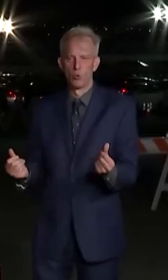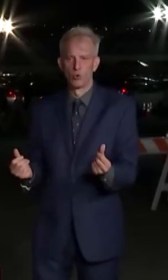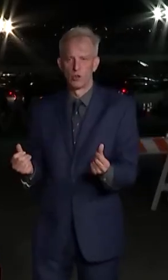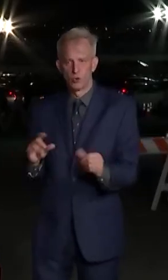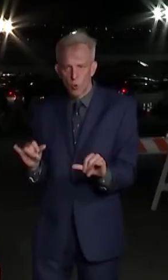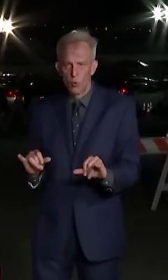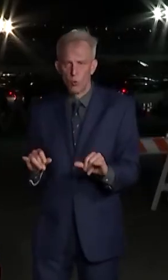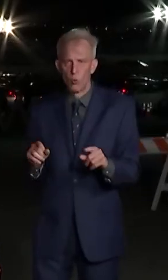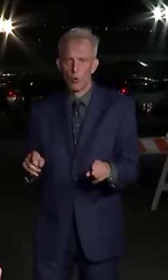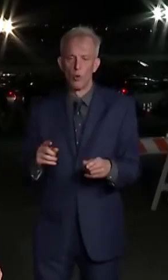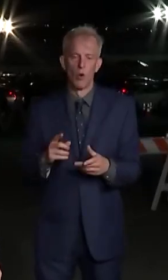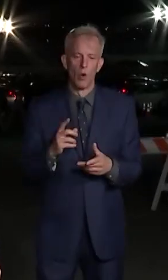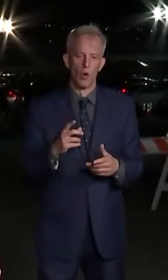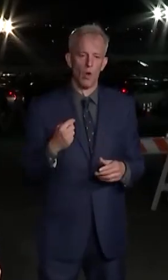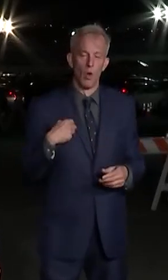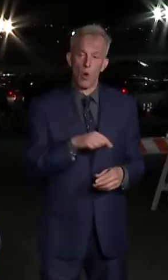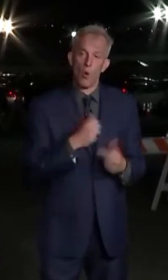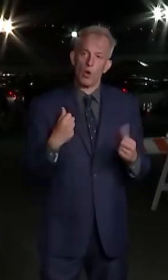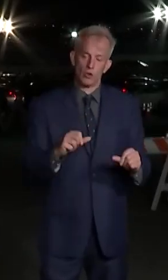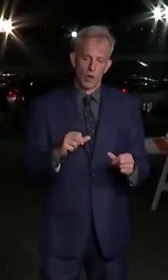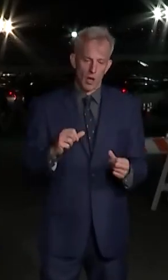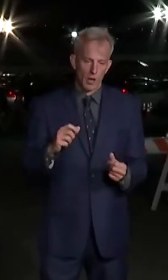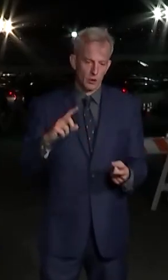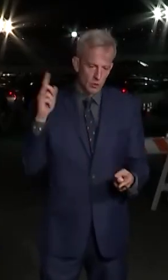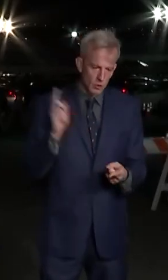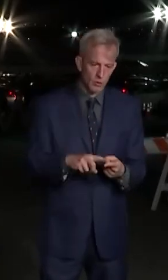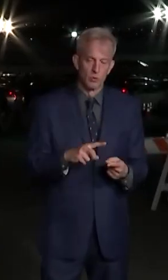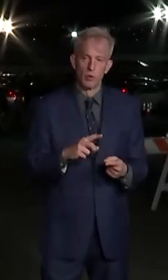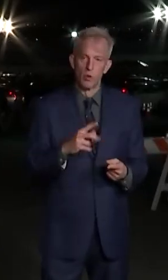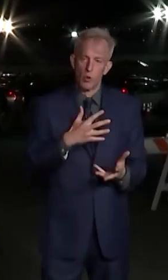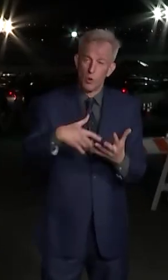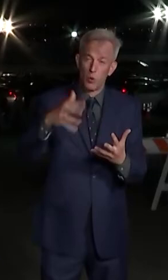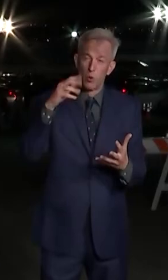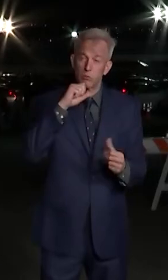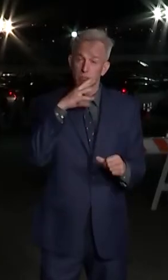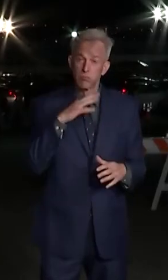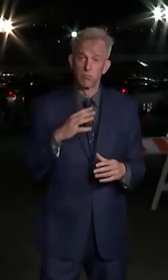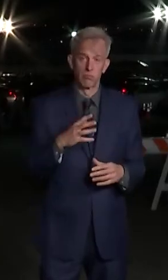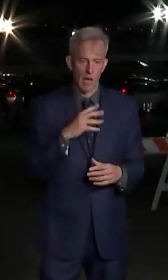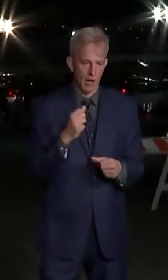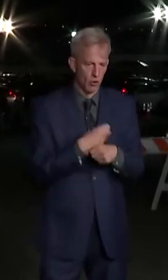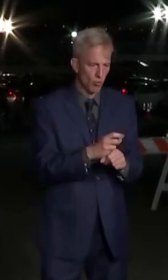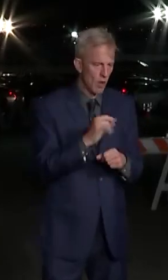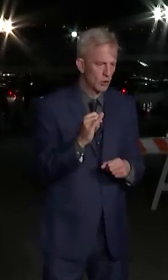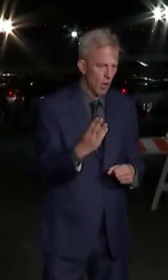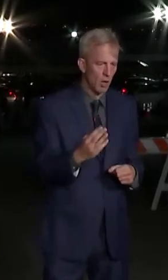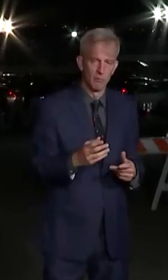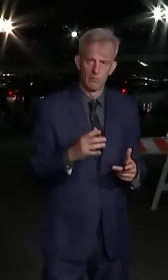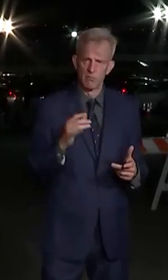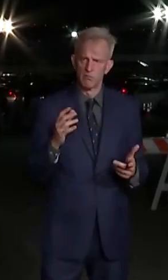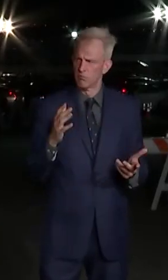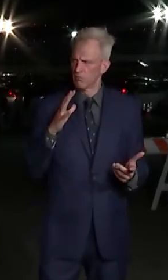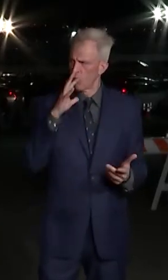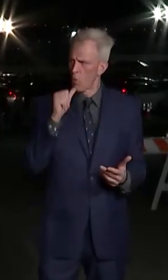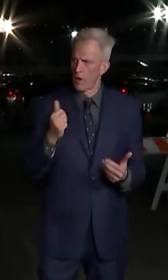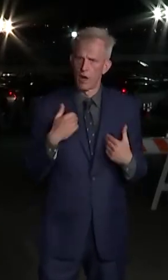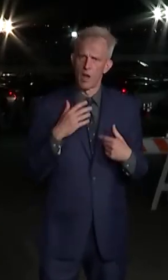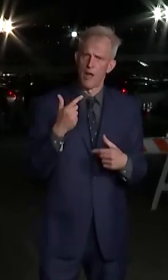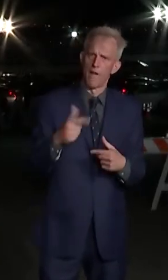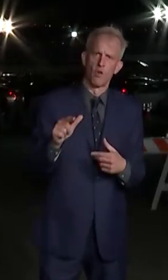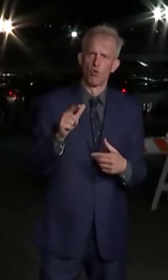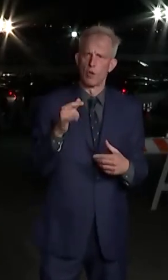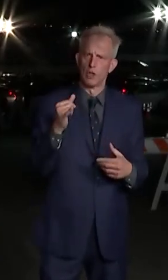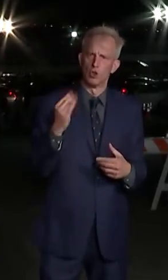done to promote zero carbon economy, to create green jobs. That's absolutely a playbook for America. Why shouldn't they have green jobs in Appalachia? In